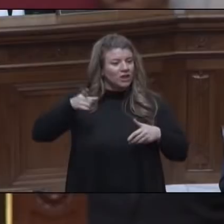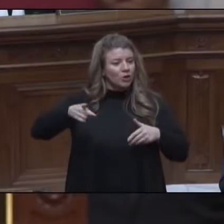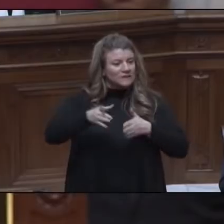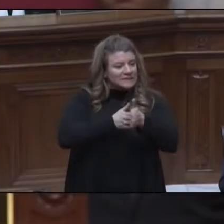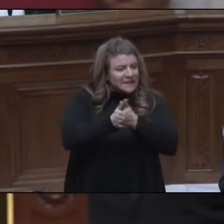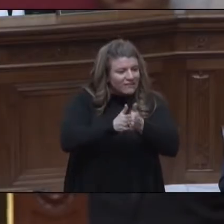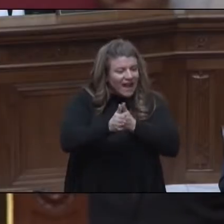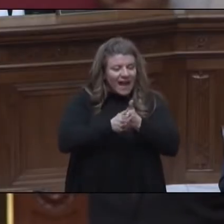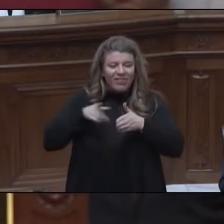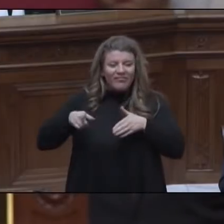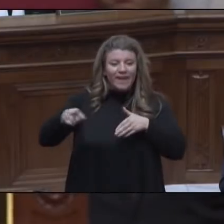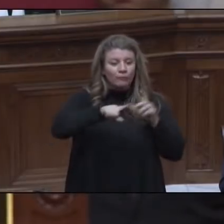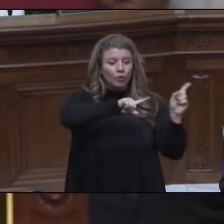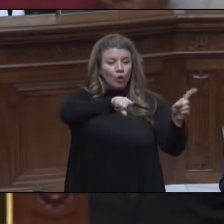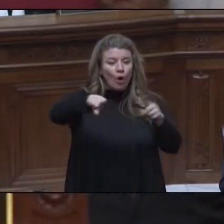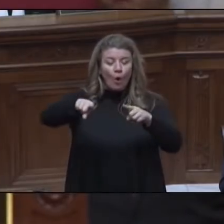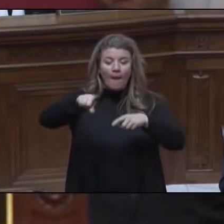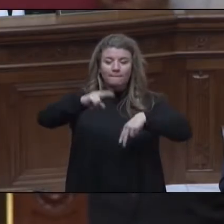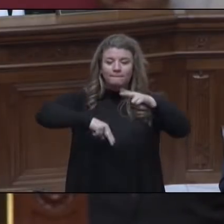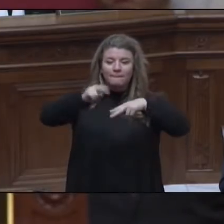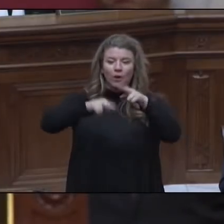try to go out and build homes.